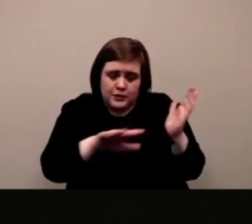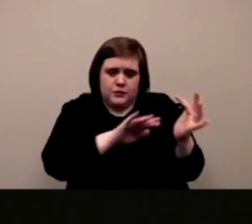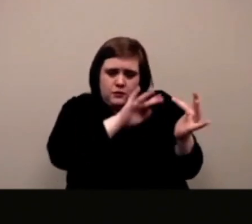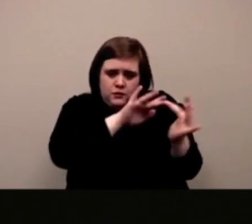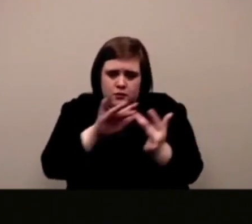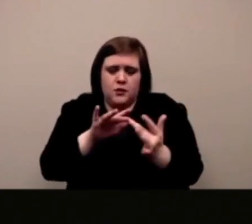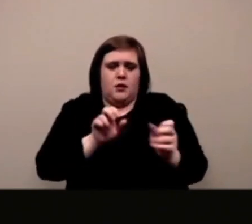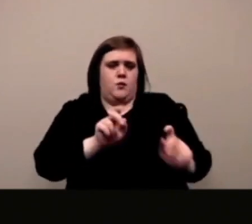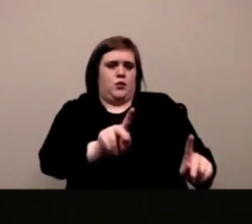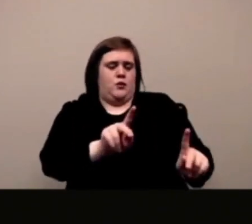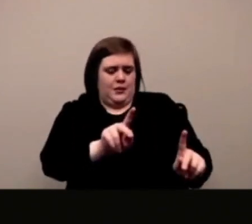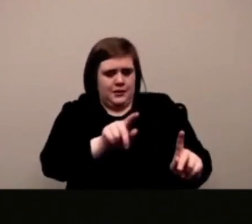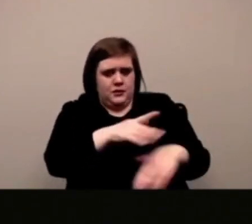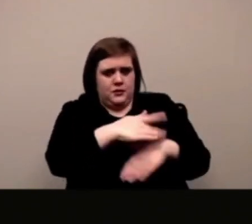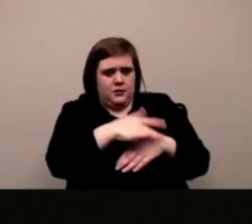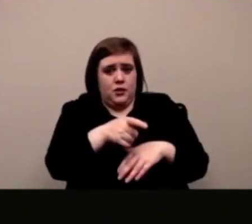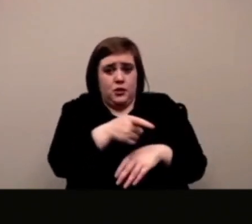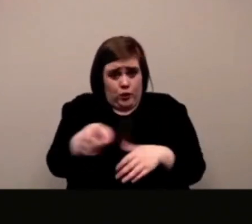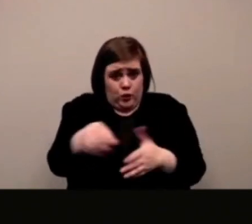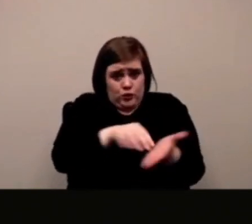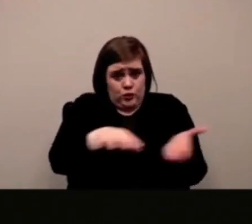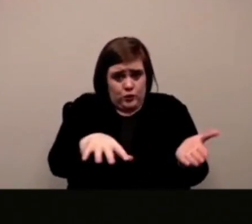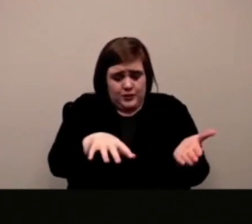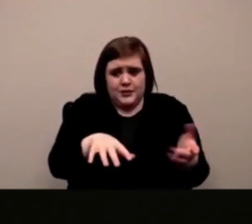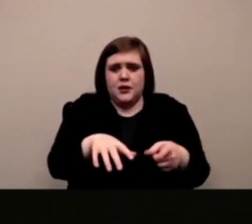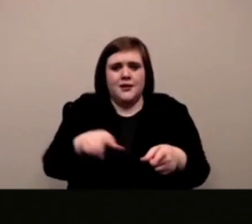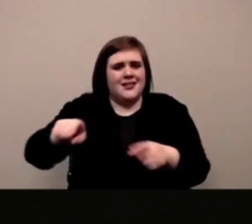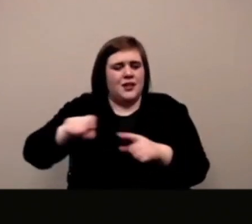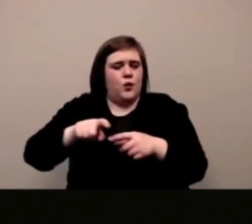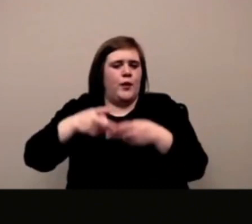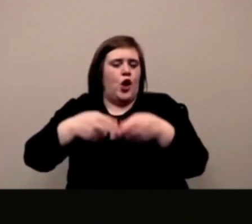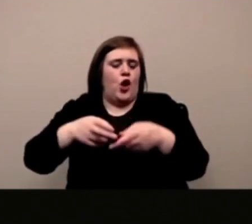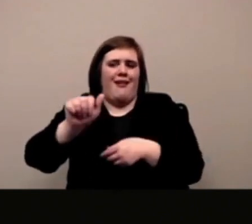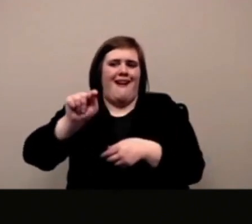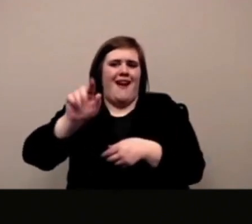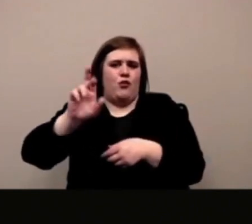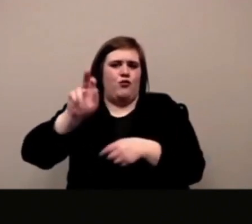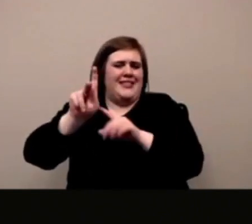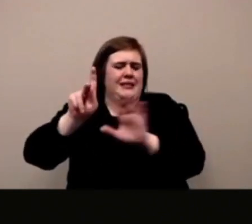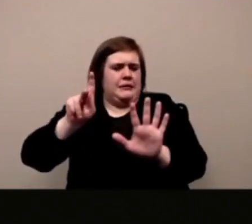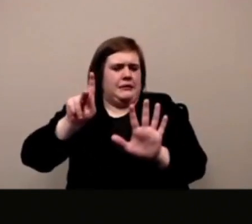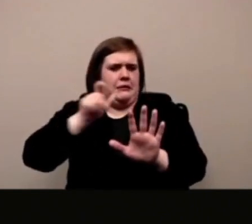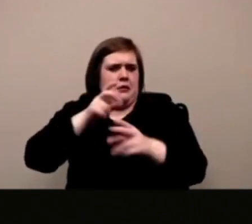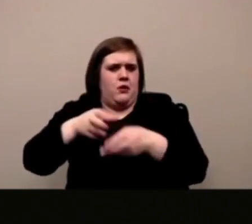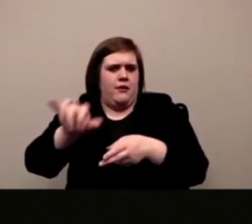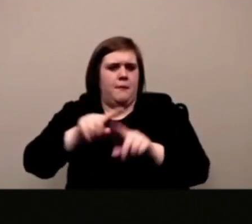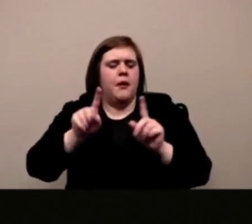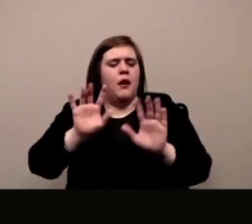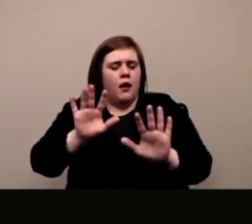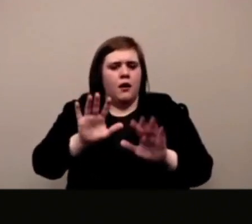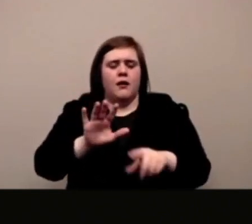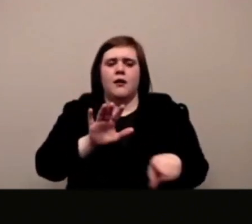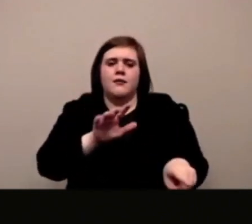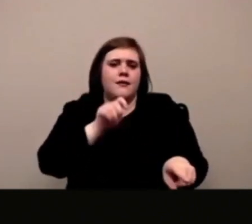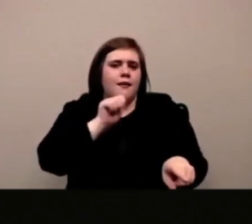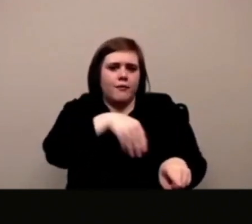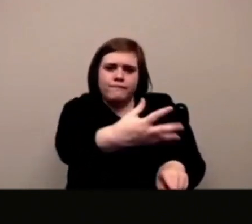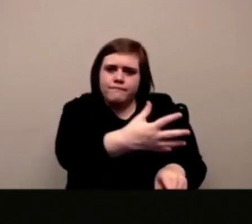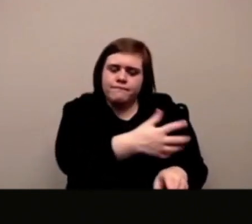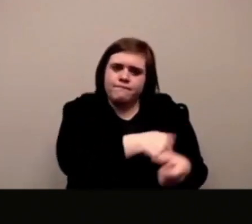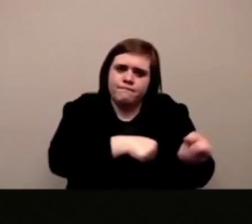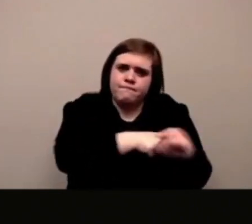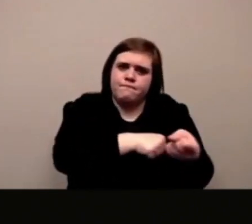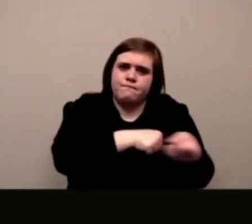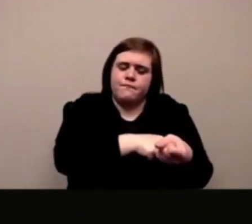available for students that are not necessarily what we like to call at risk, but are not being given that voice. They're not being pushed to that